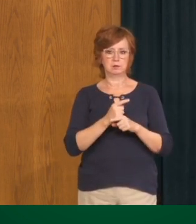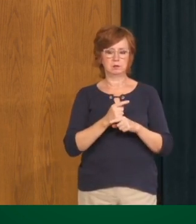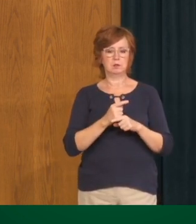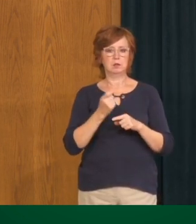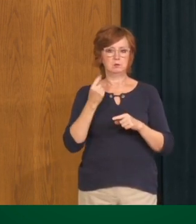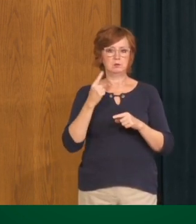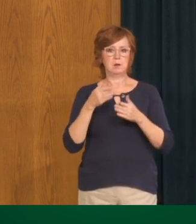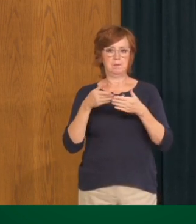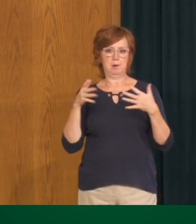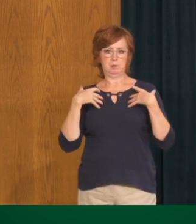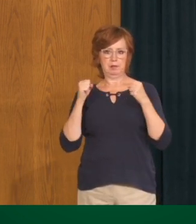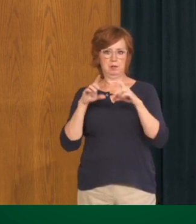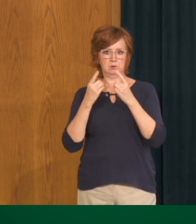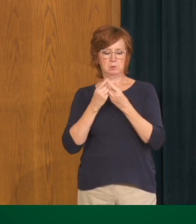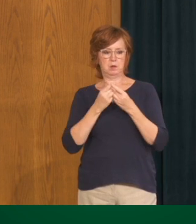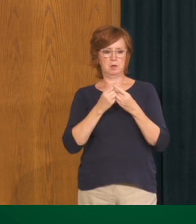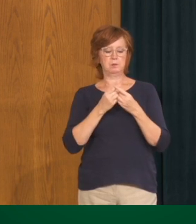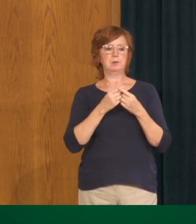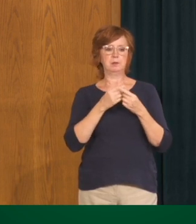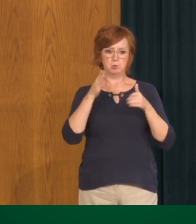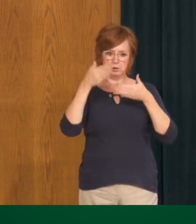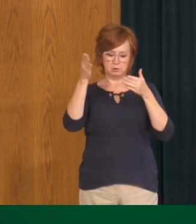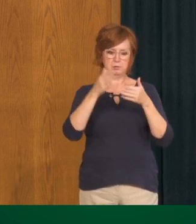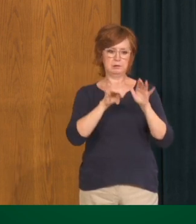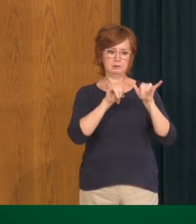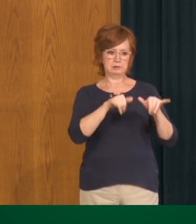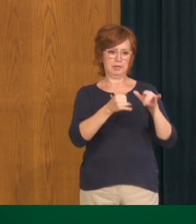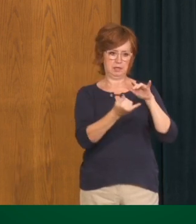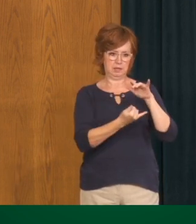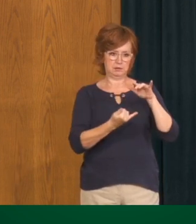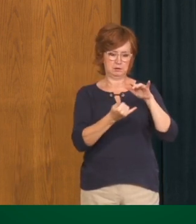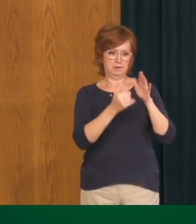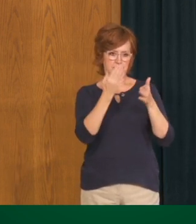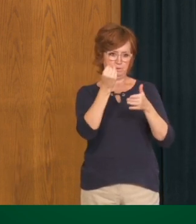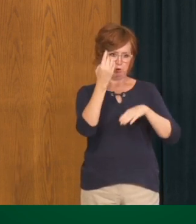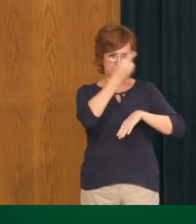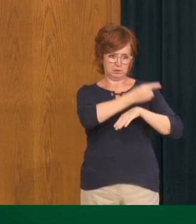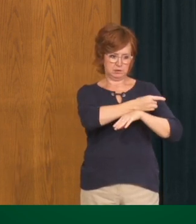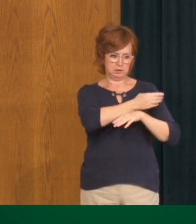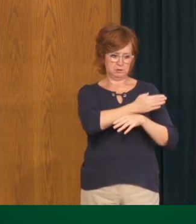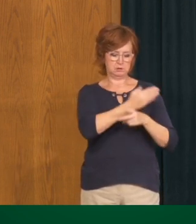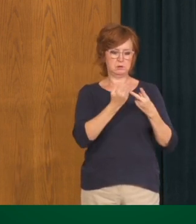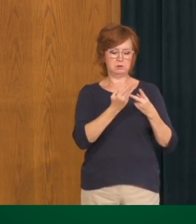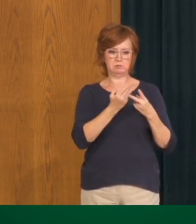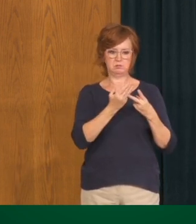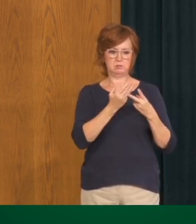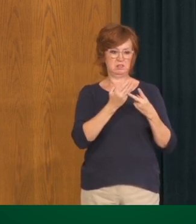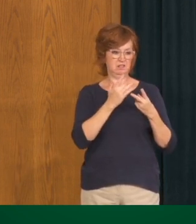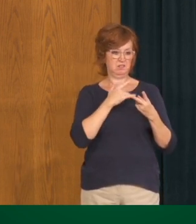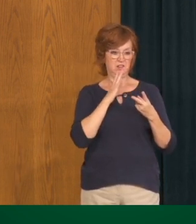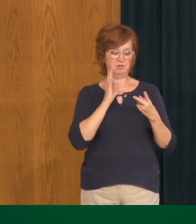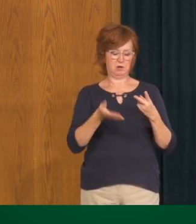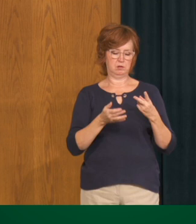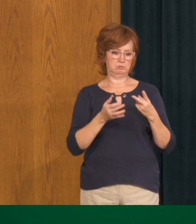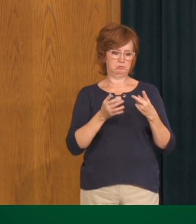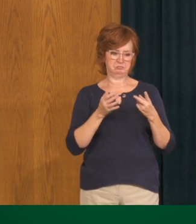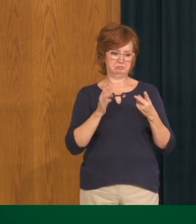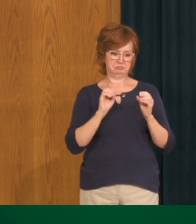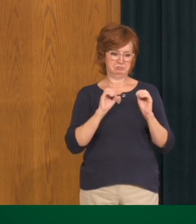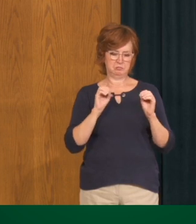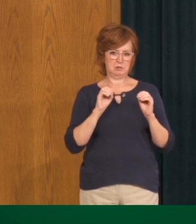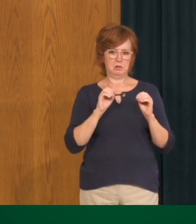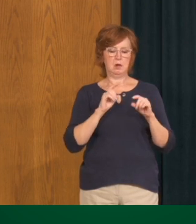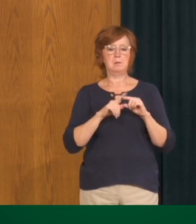stay isolated for 14 days and seek testing if you become symptomatic. But if there's more of an outbreak situation, all close contacts may be offered